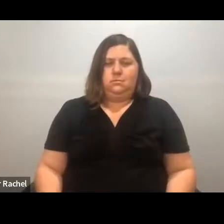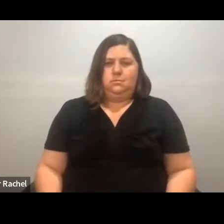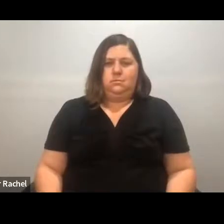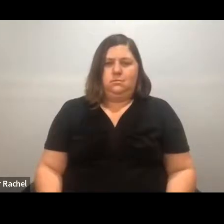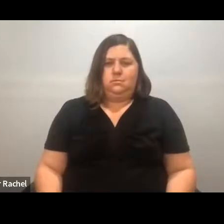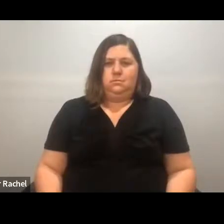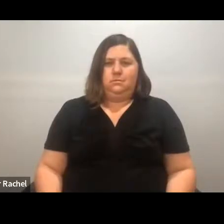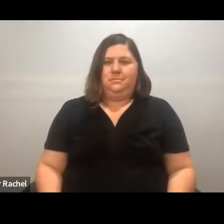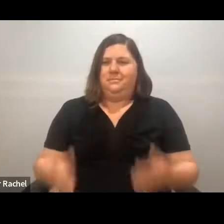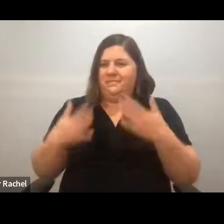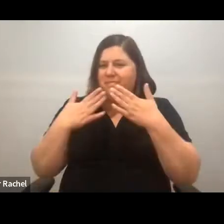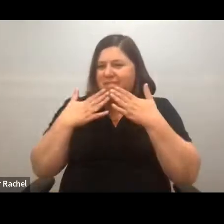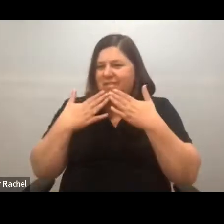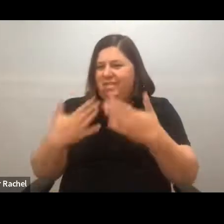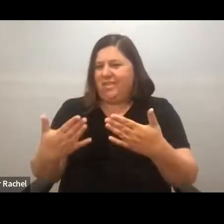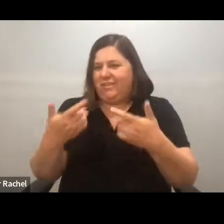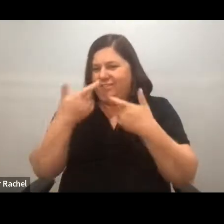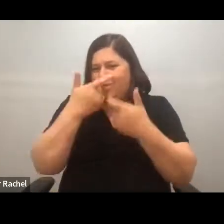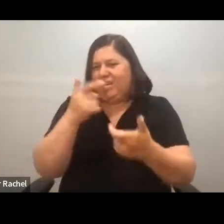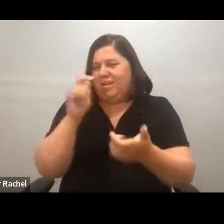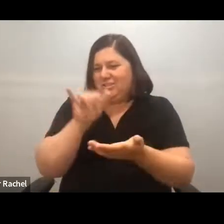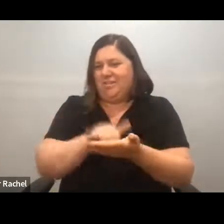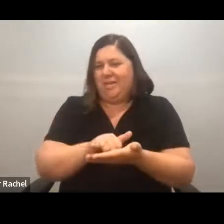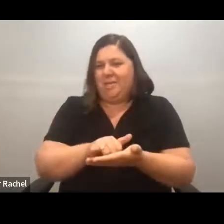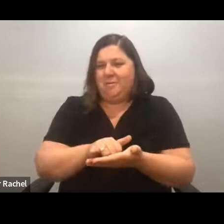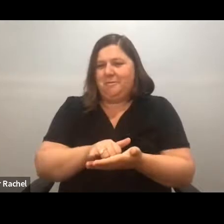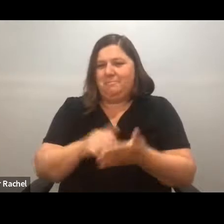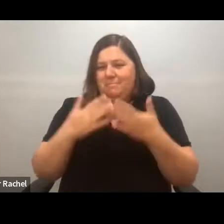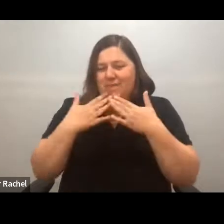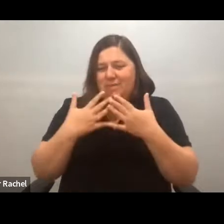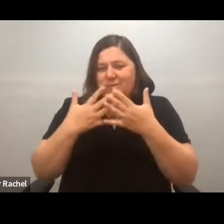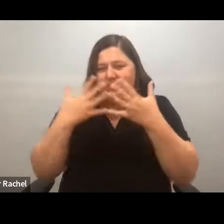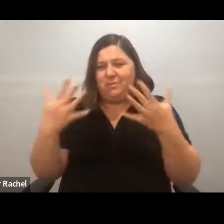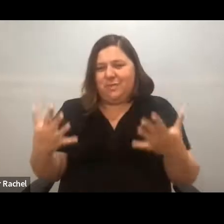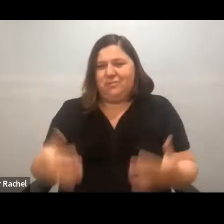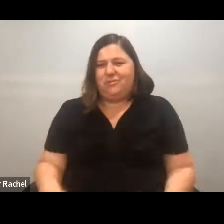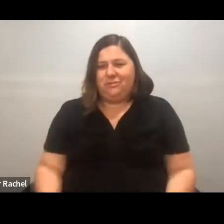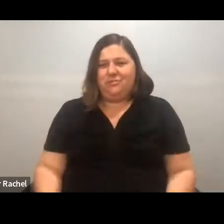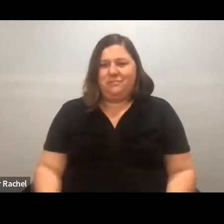Thank you guys for watching that. Thank you so much.